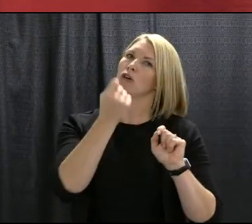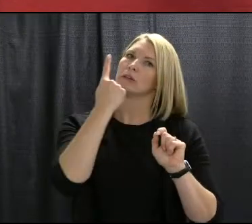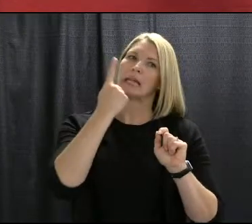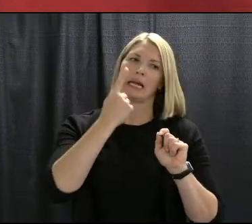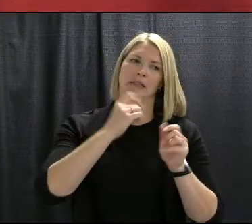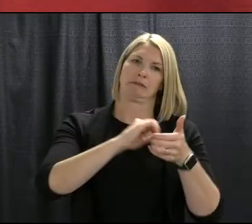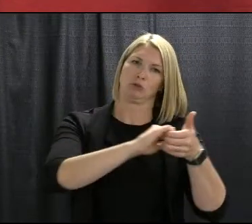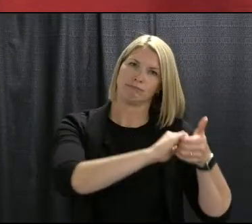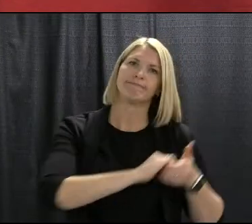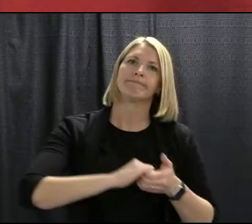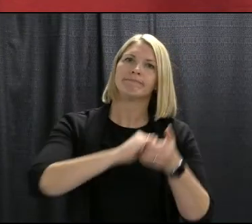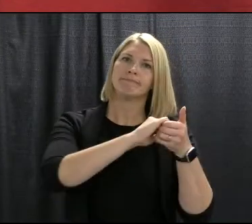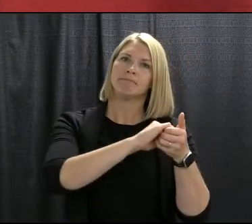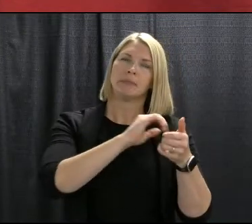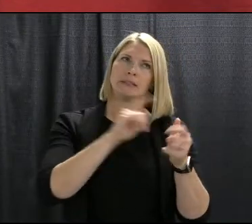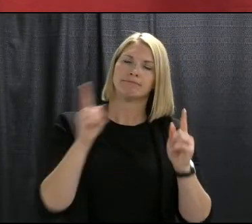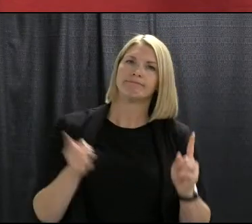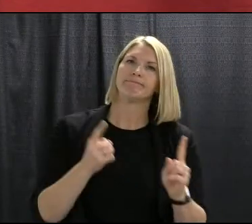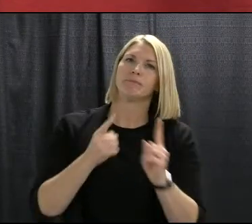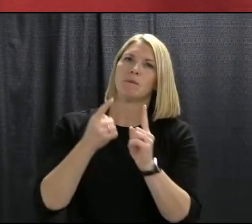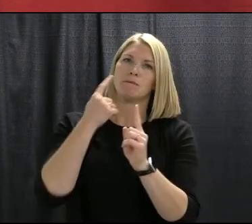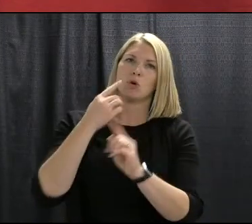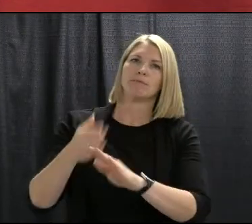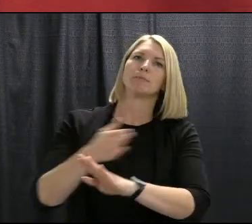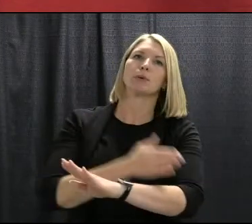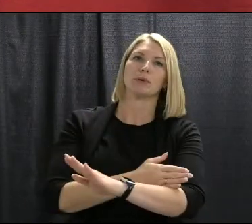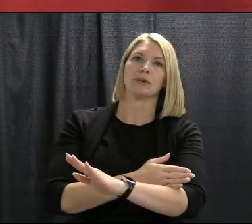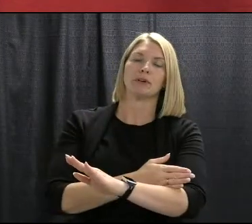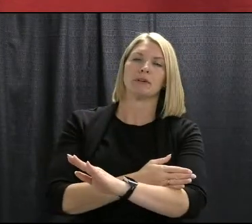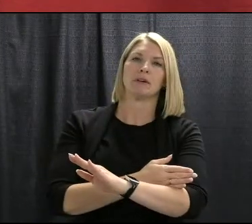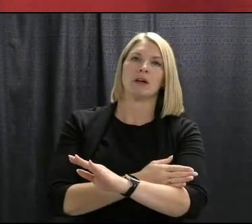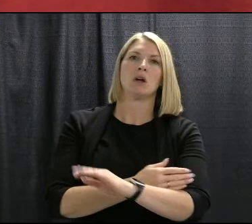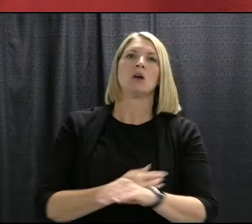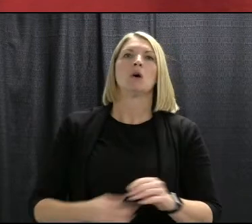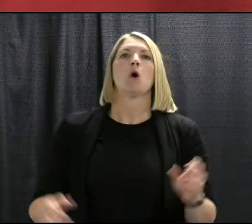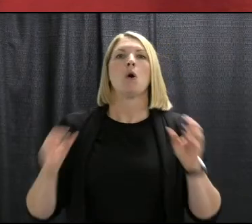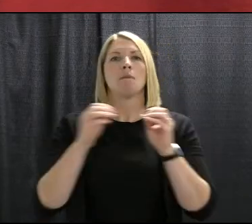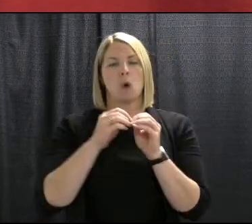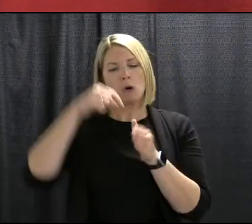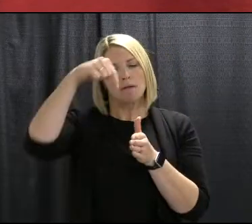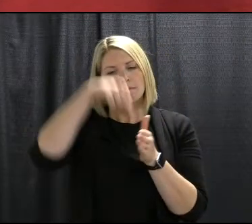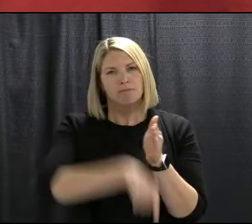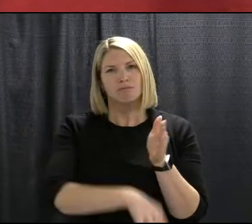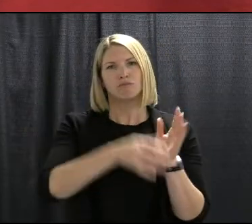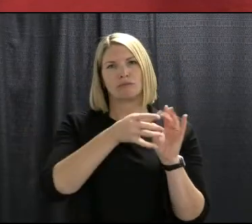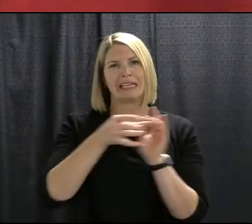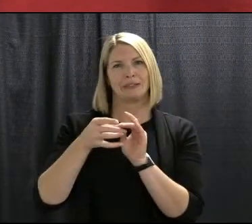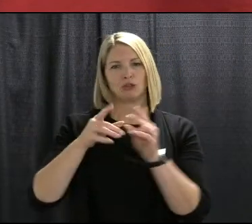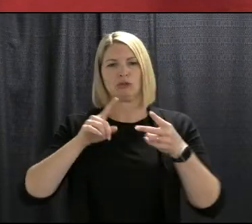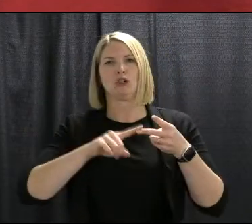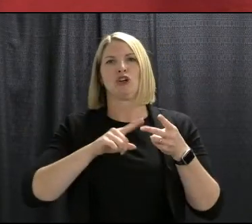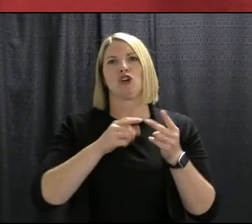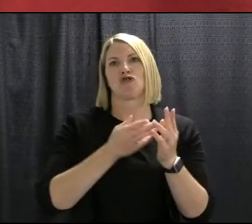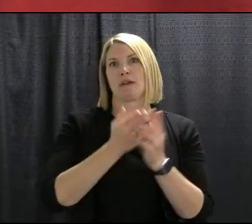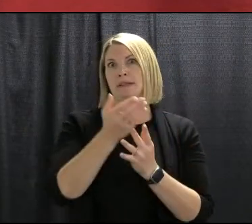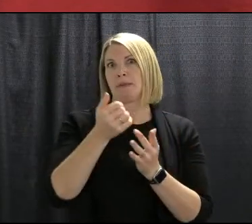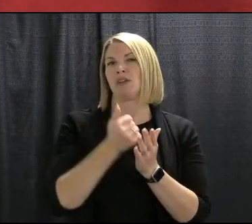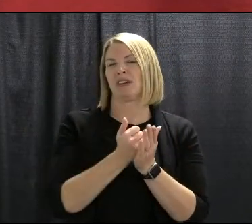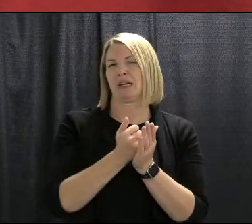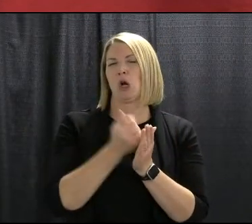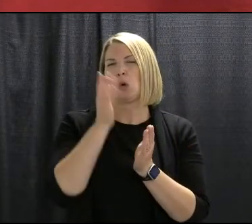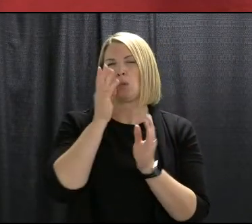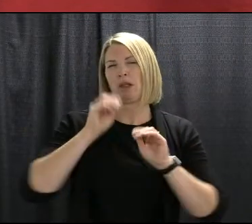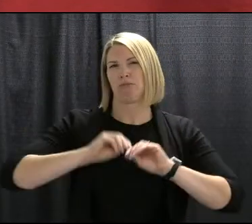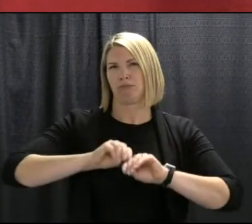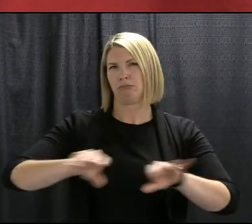Details on a fulsome pay transparency consultation process will be released in the coming weeks. Pay transparency is just one step in the process